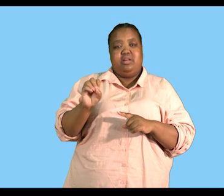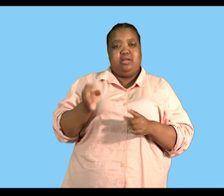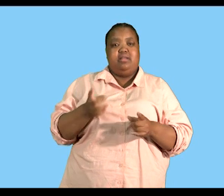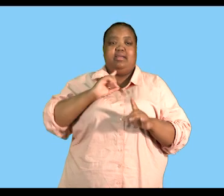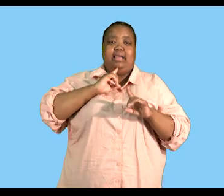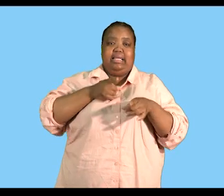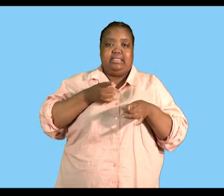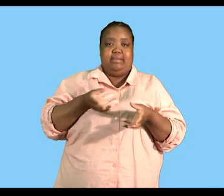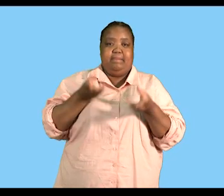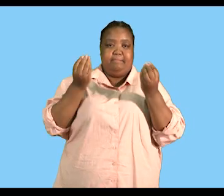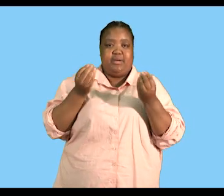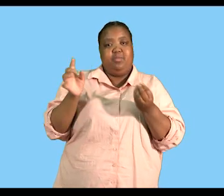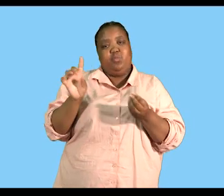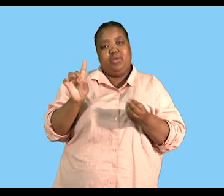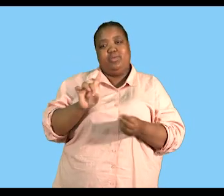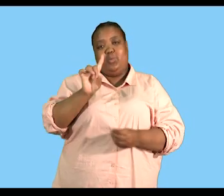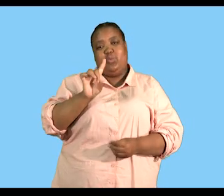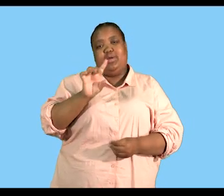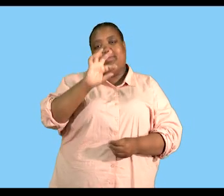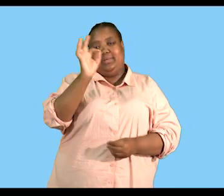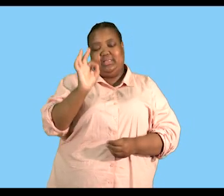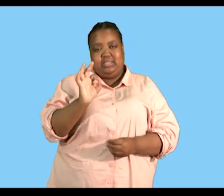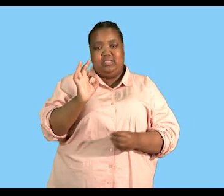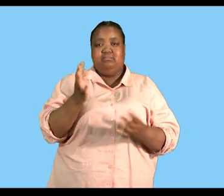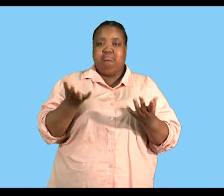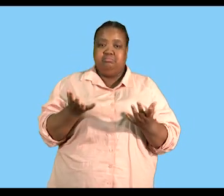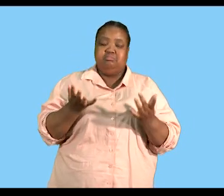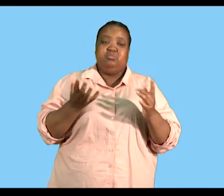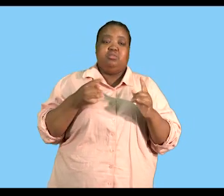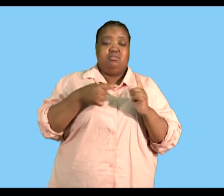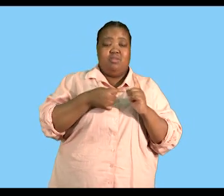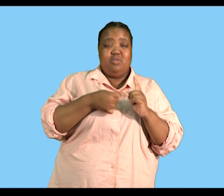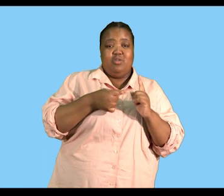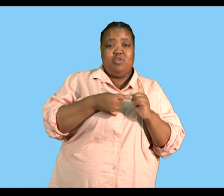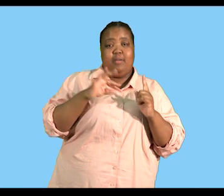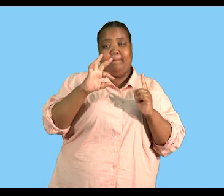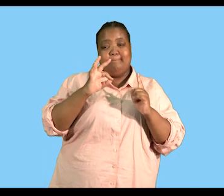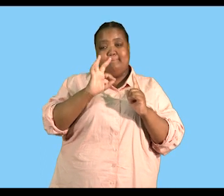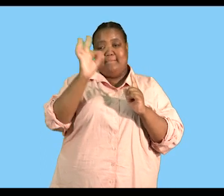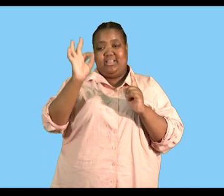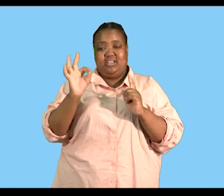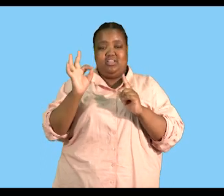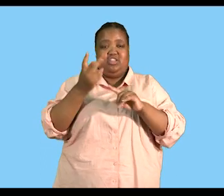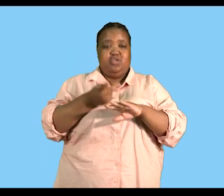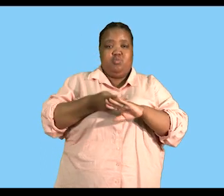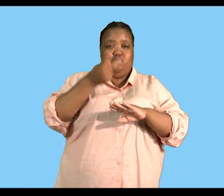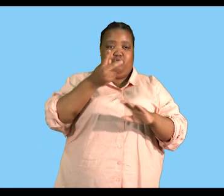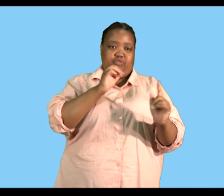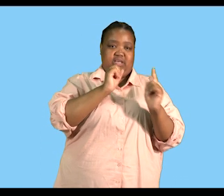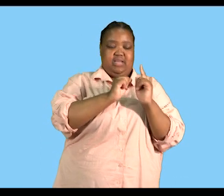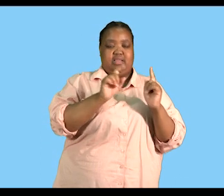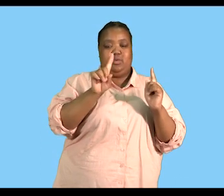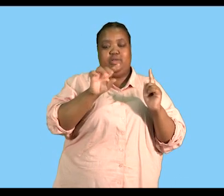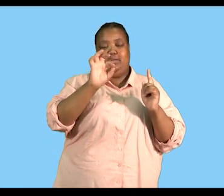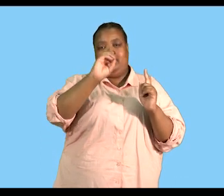1%. So this will be the percentage profit for Palisa. Then we move on to the